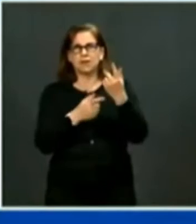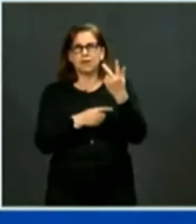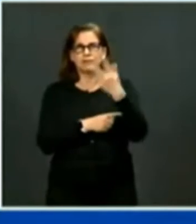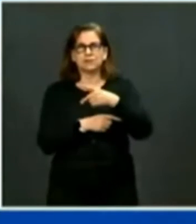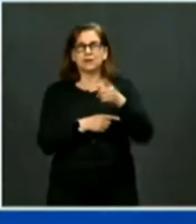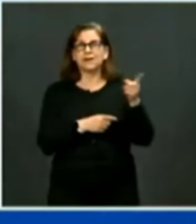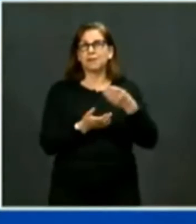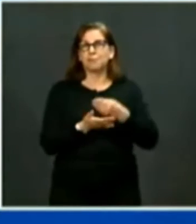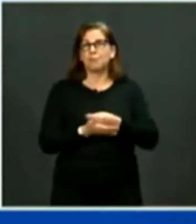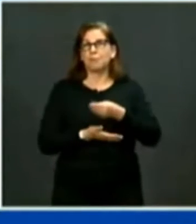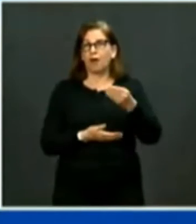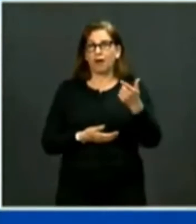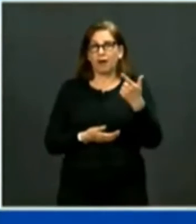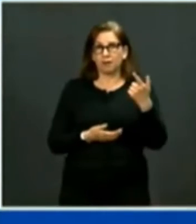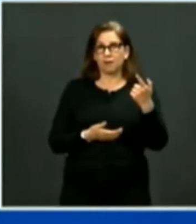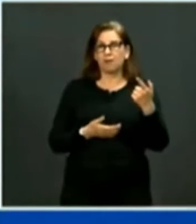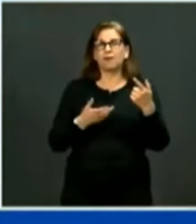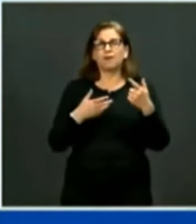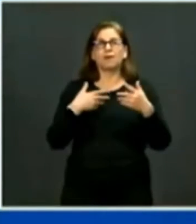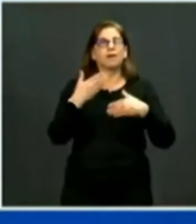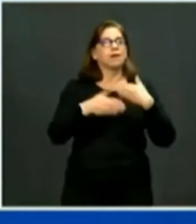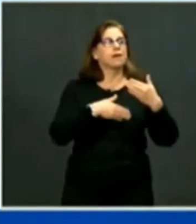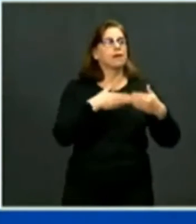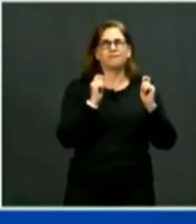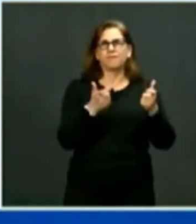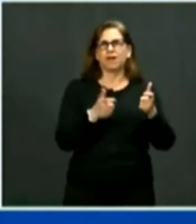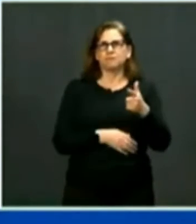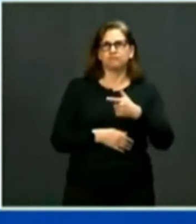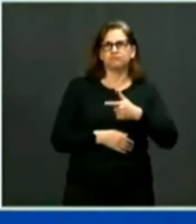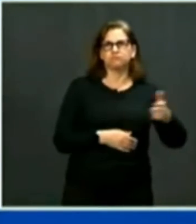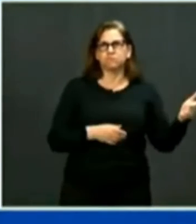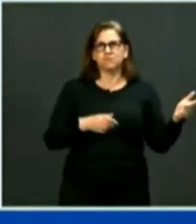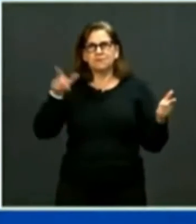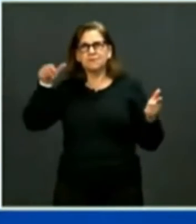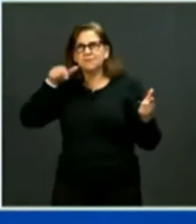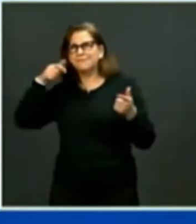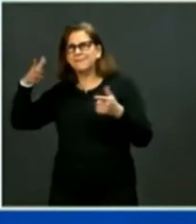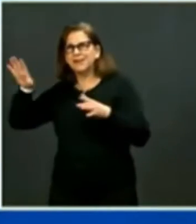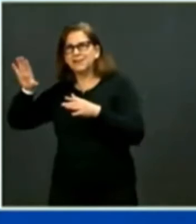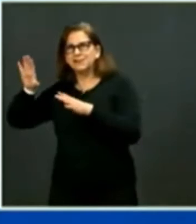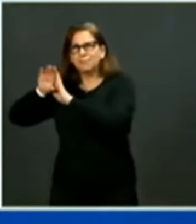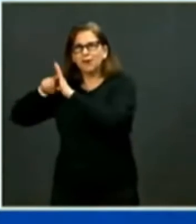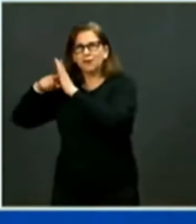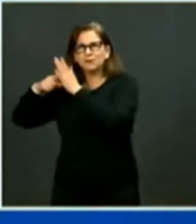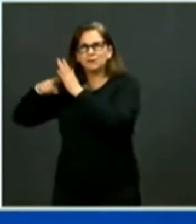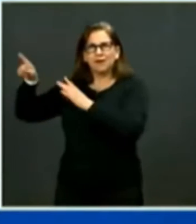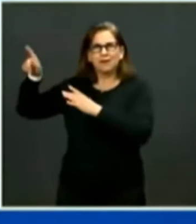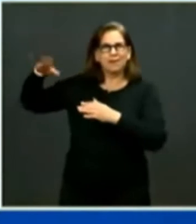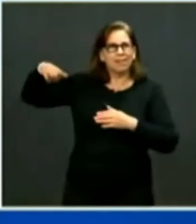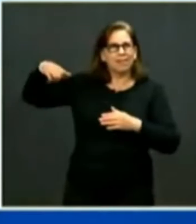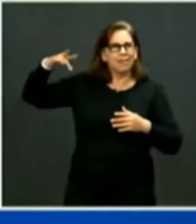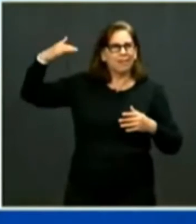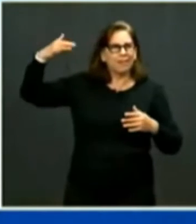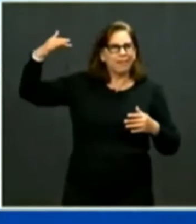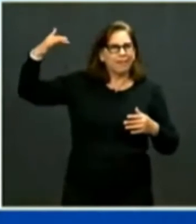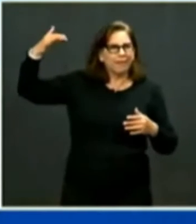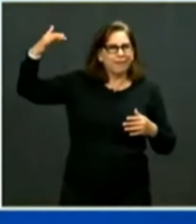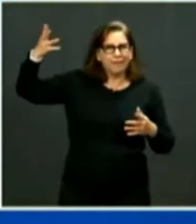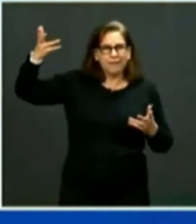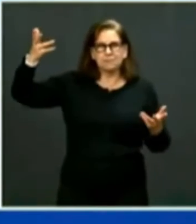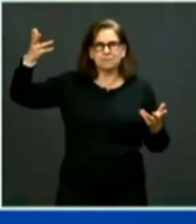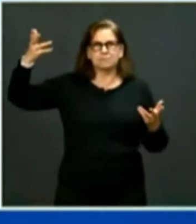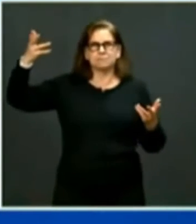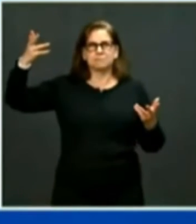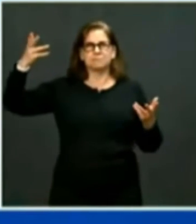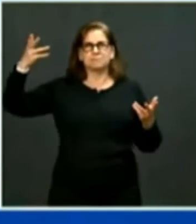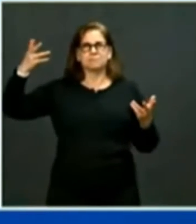process. If it wasn't done in 3 days, according to the Charleston loophole, you get to buy the gun. Because you're taking They too bought dang the long. gun